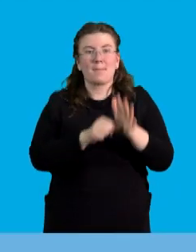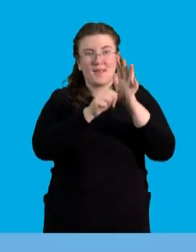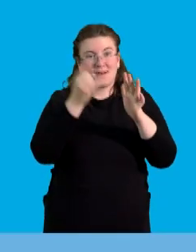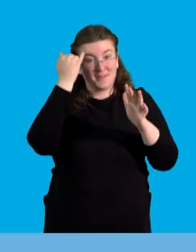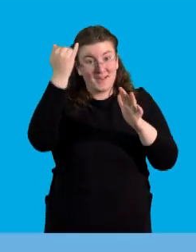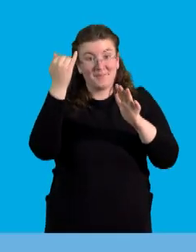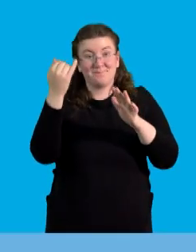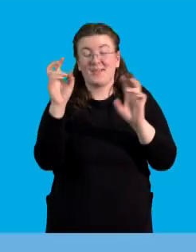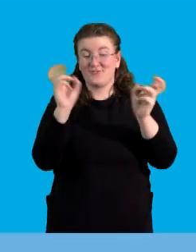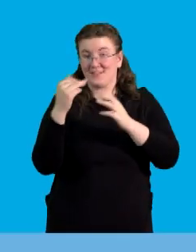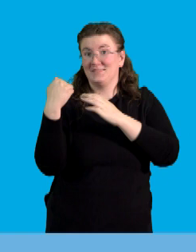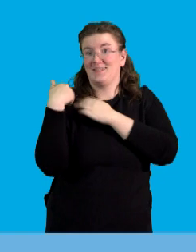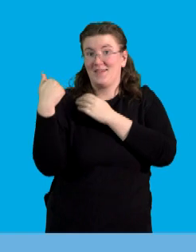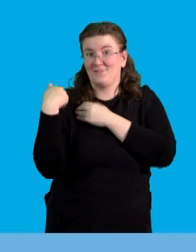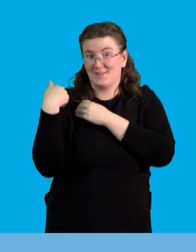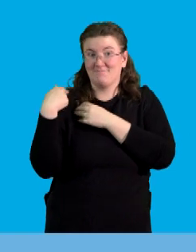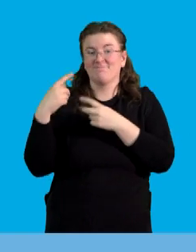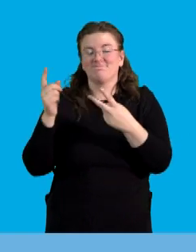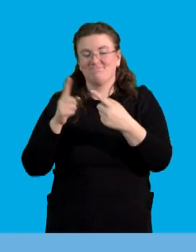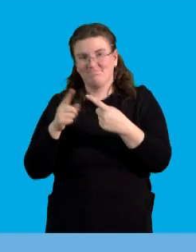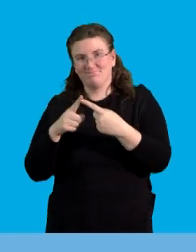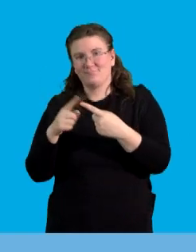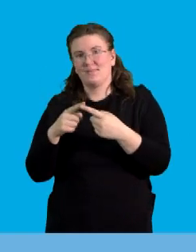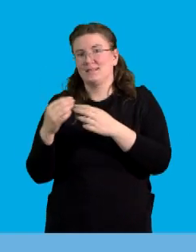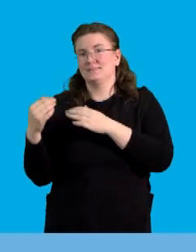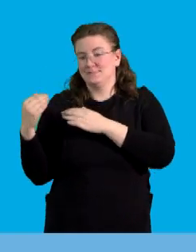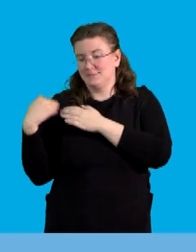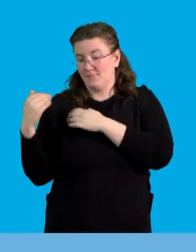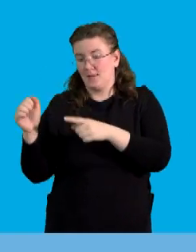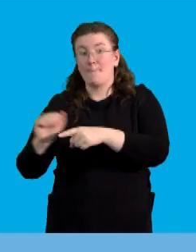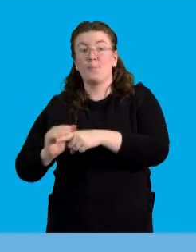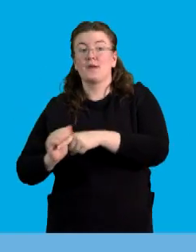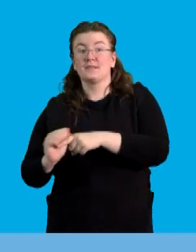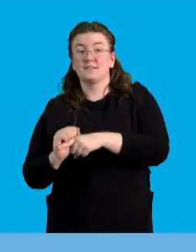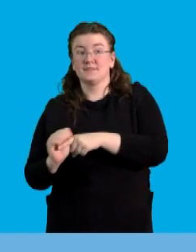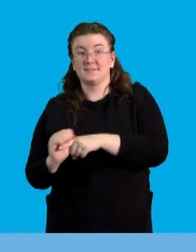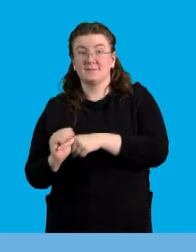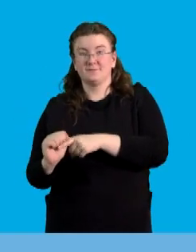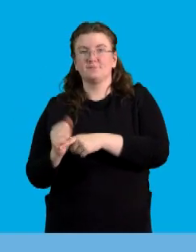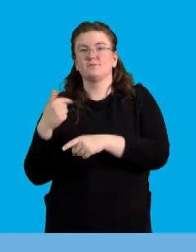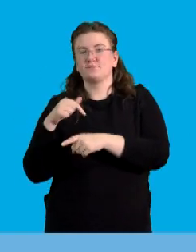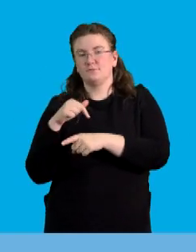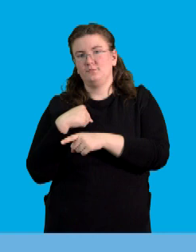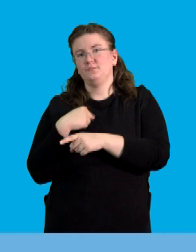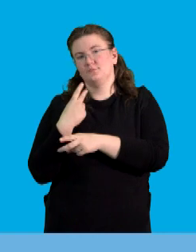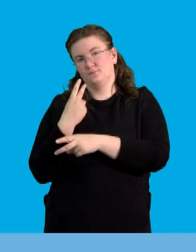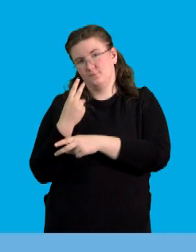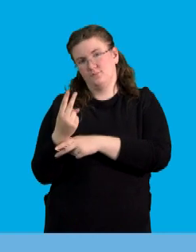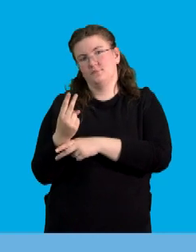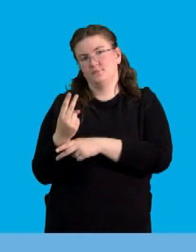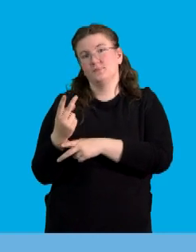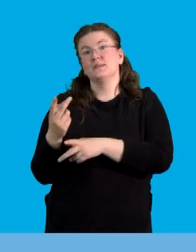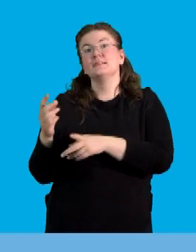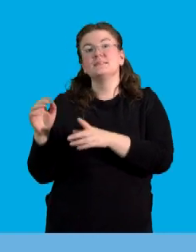the safety practices that we need to take when working with electricity. We are going to start at looking at the safety